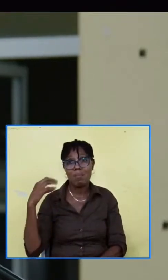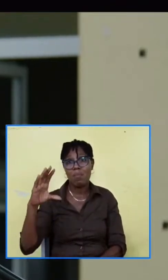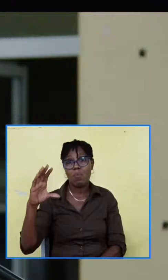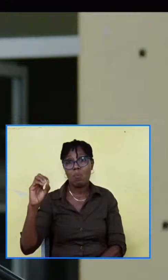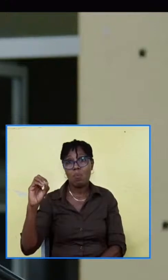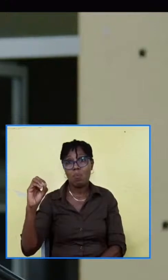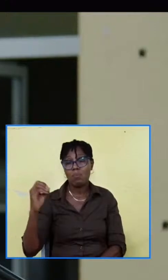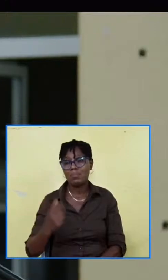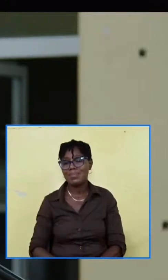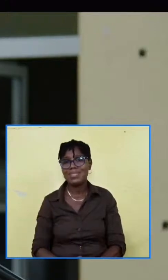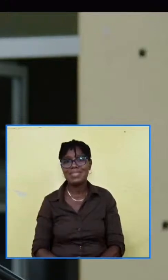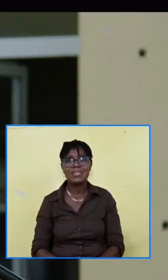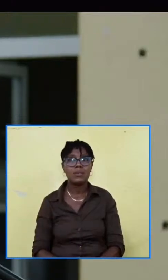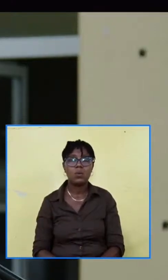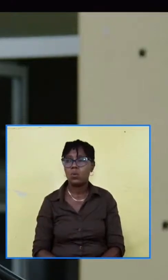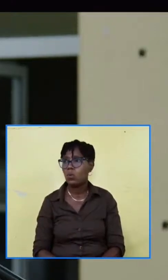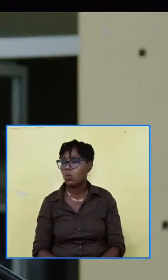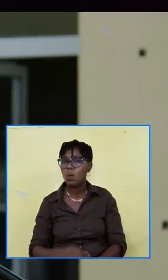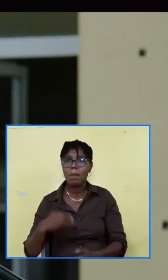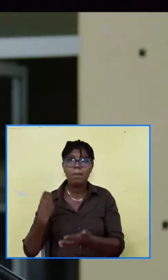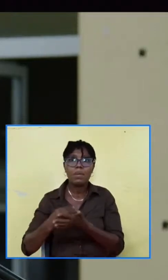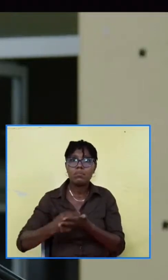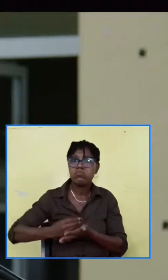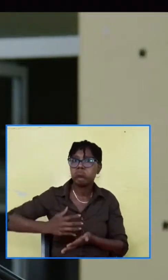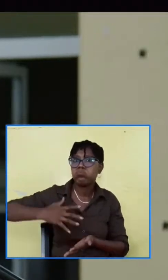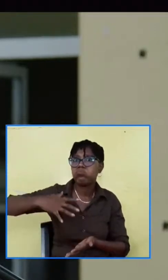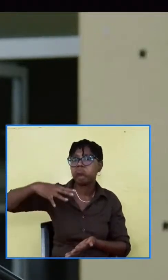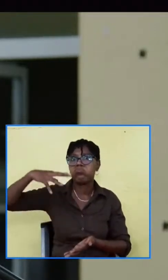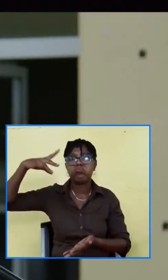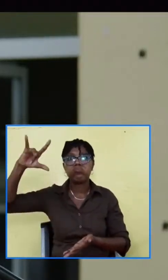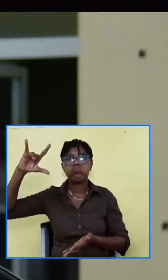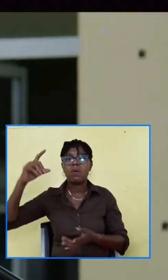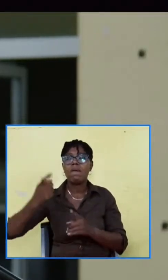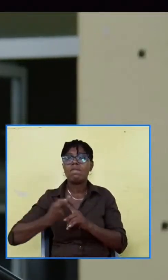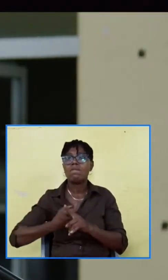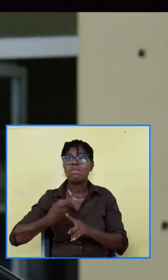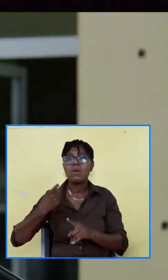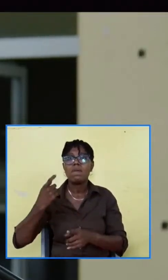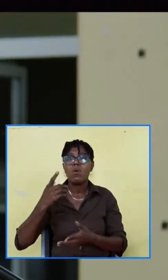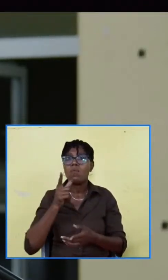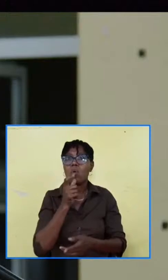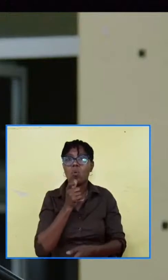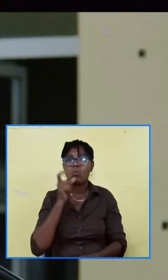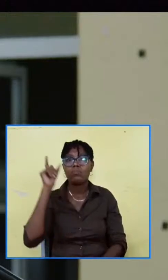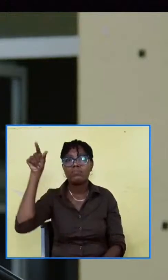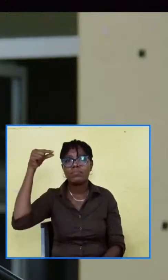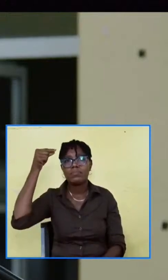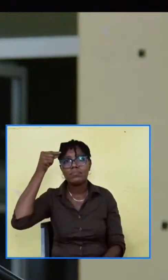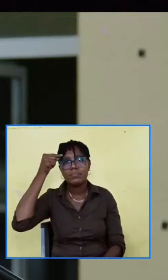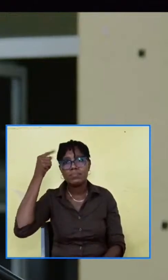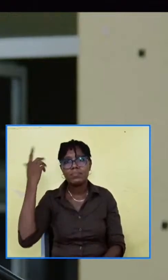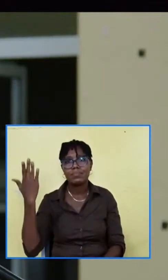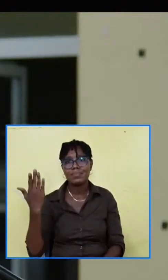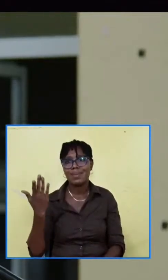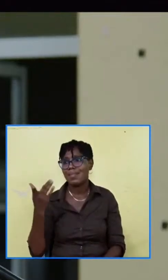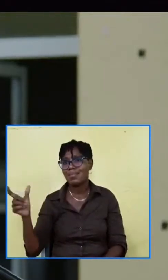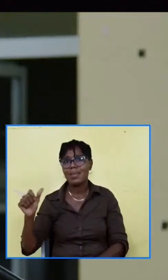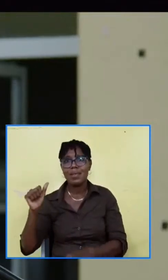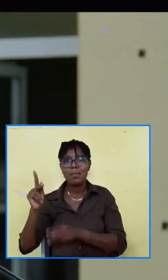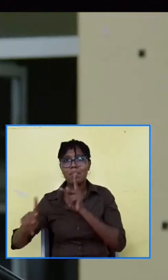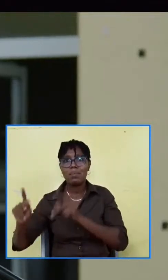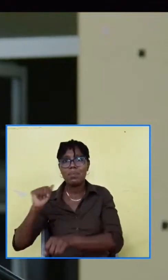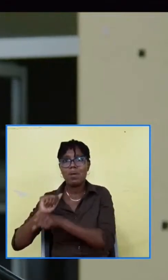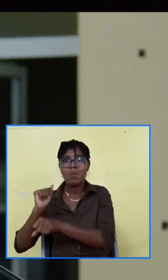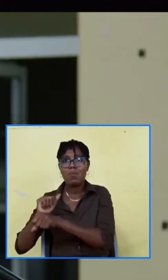dollars worth of contracts from the government. Why still treating their workers like this? I personally find